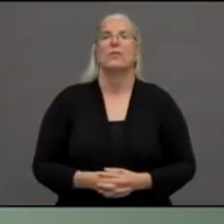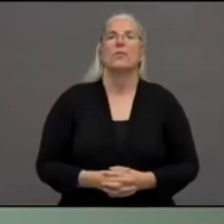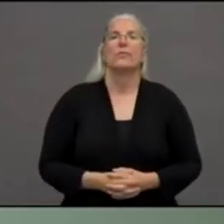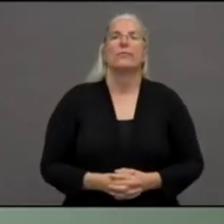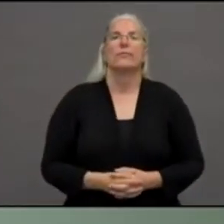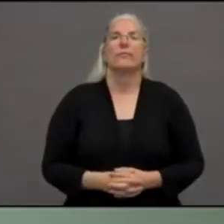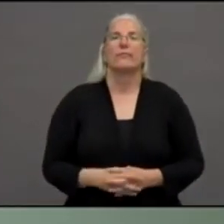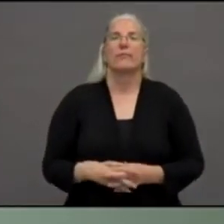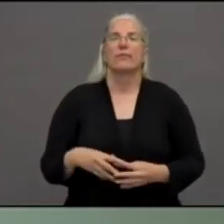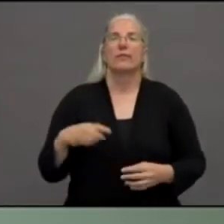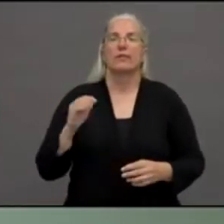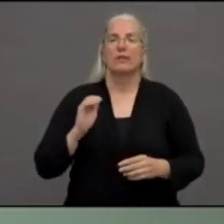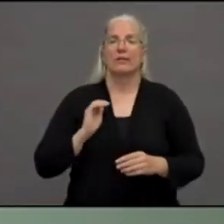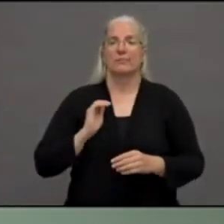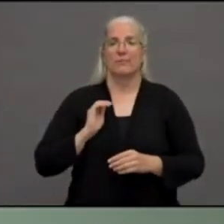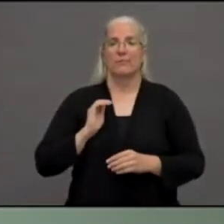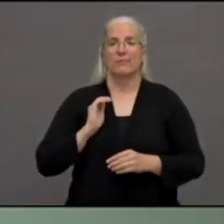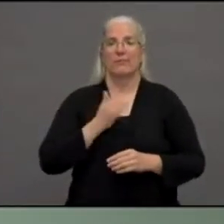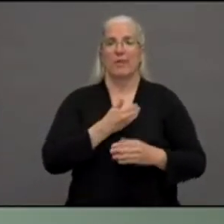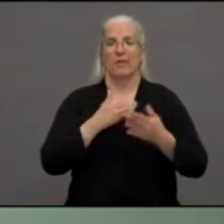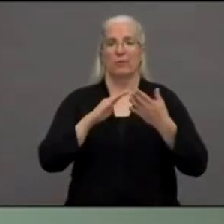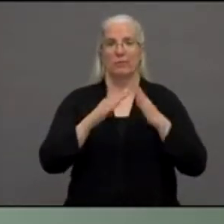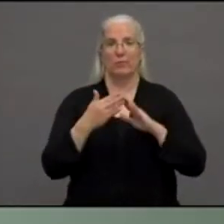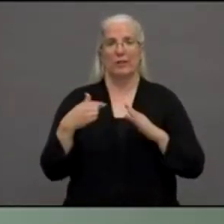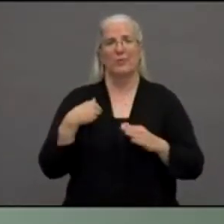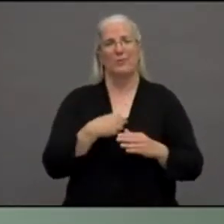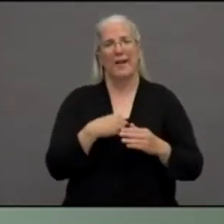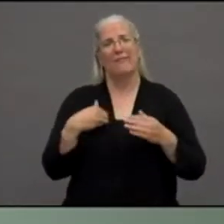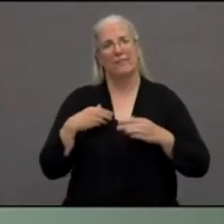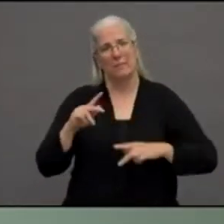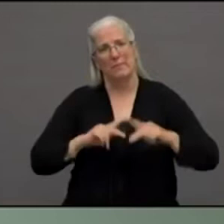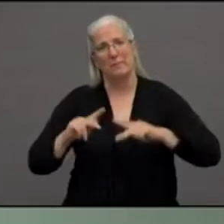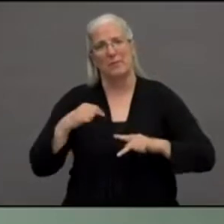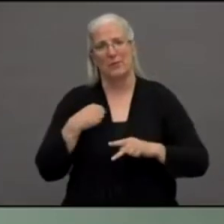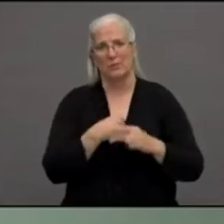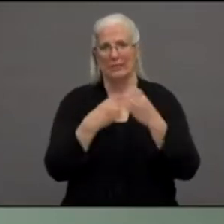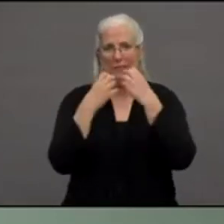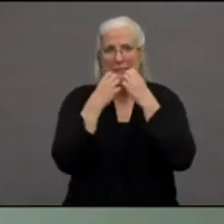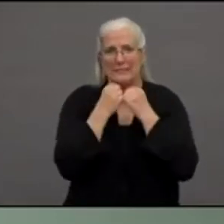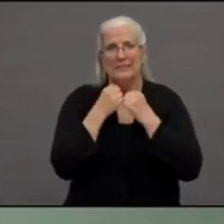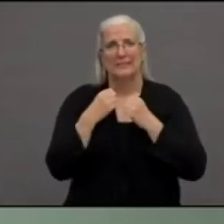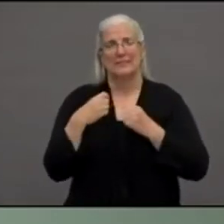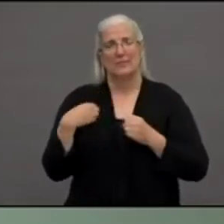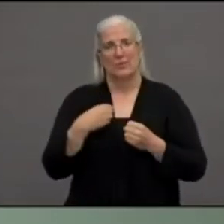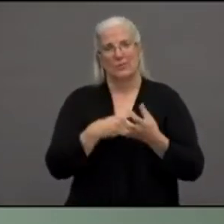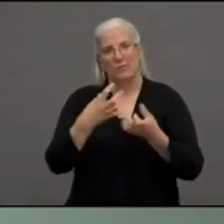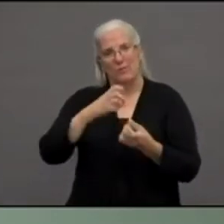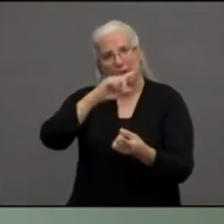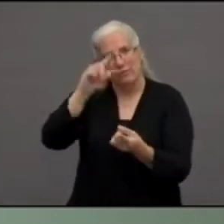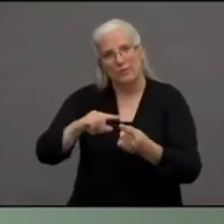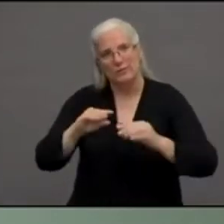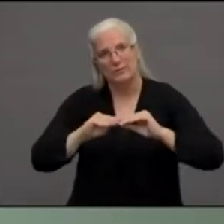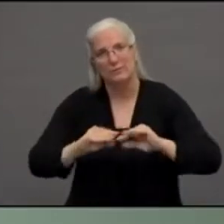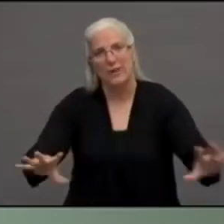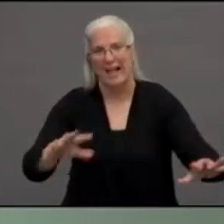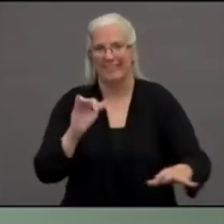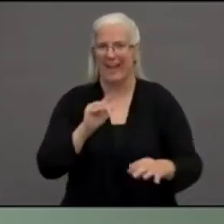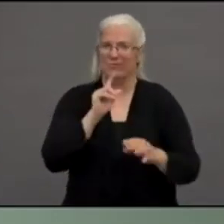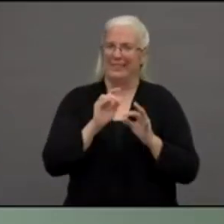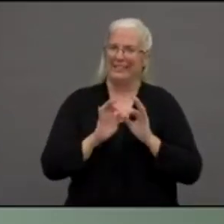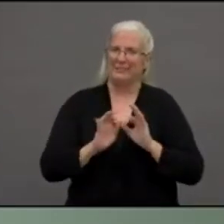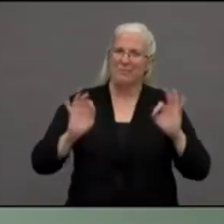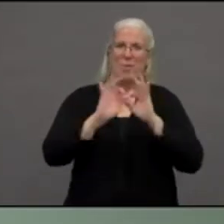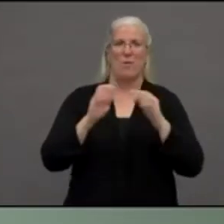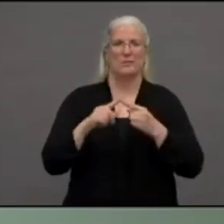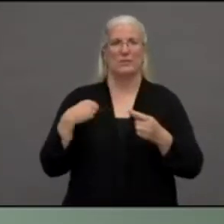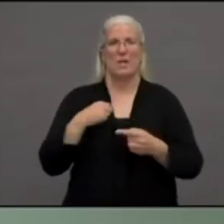this community as well, and we want to slow the spread of COVID-19, so it's very important to us. I thought I should address it since some of you